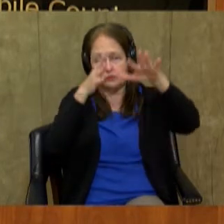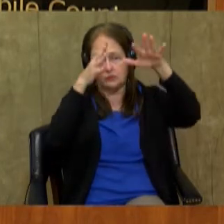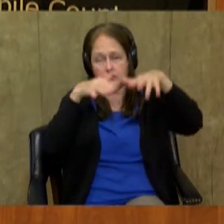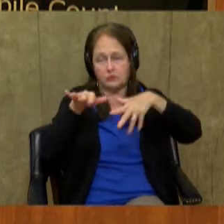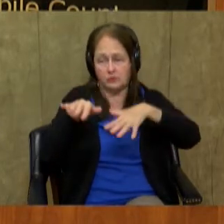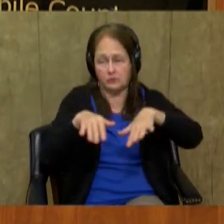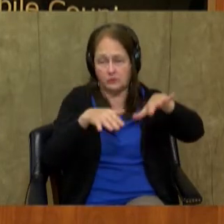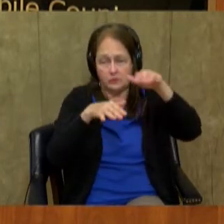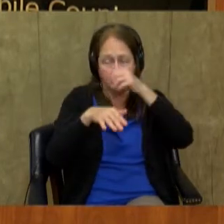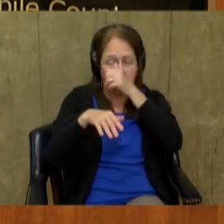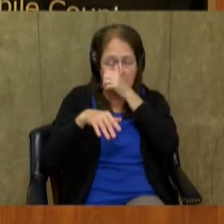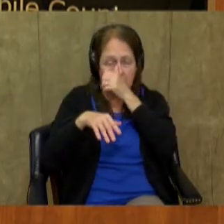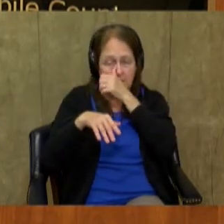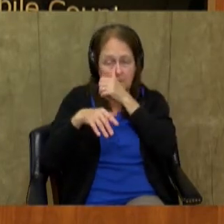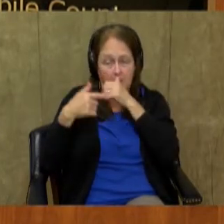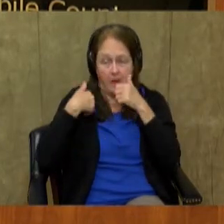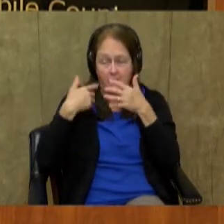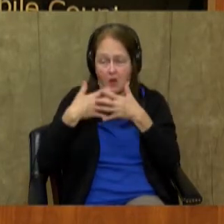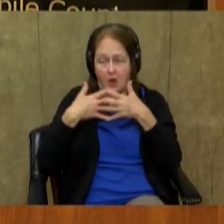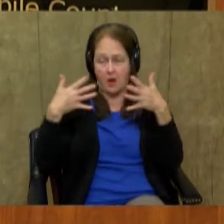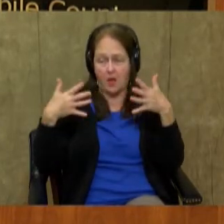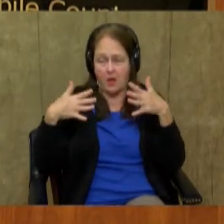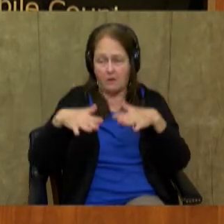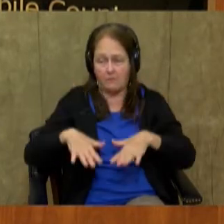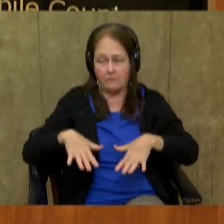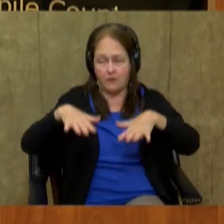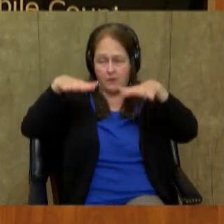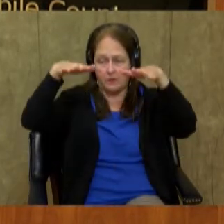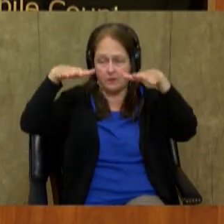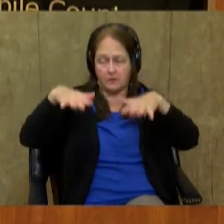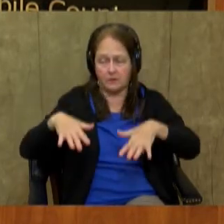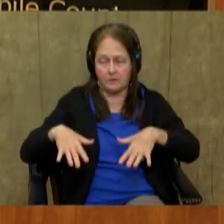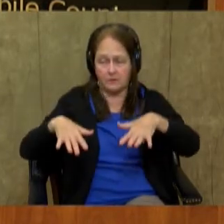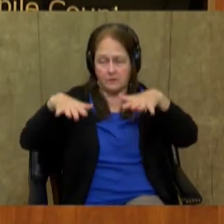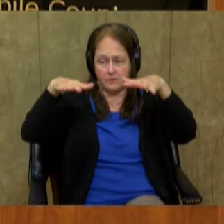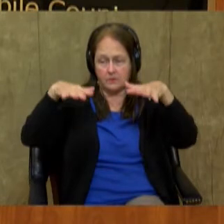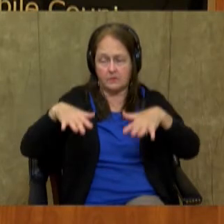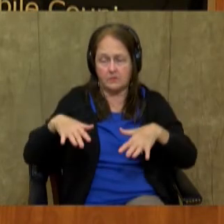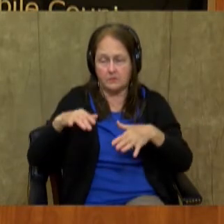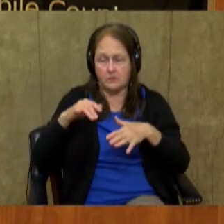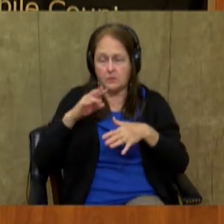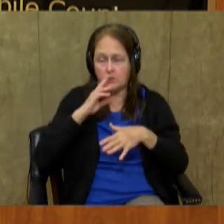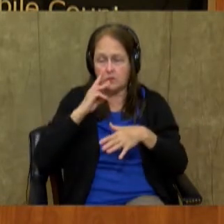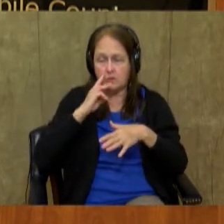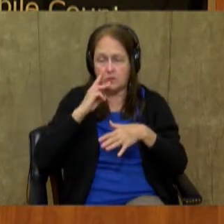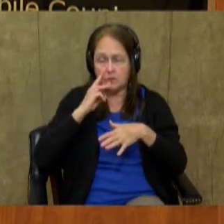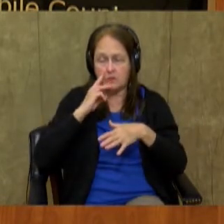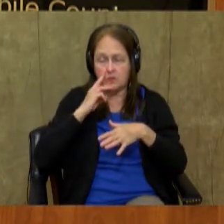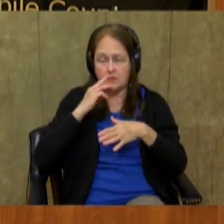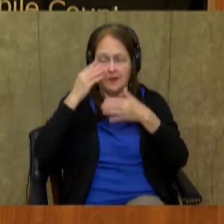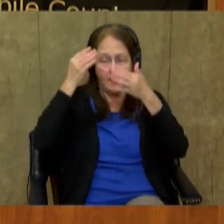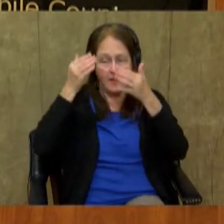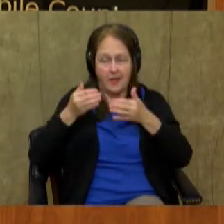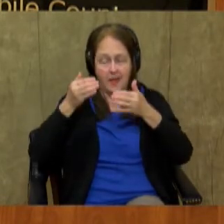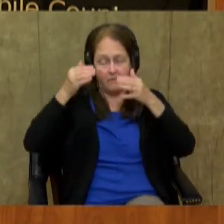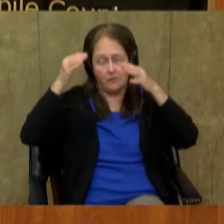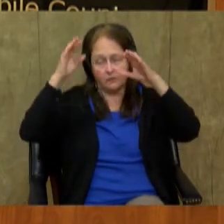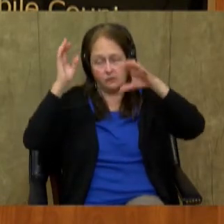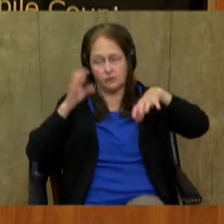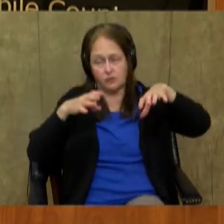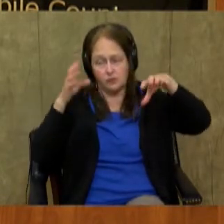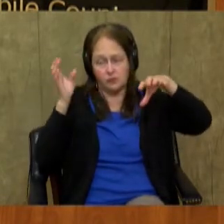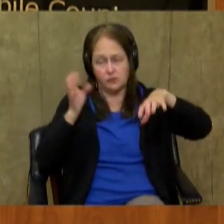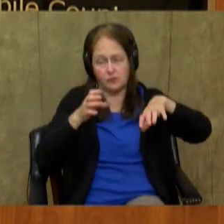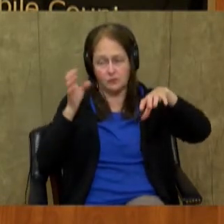They also have to deal with flooding, mudslides, landslides, and these can be triggered by heavy monsoon rains that they